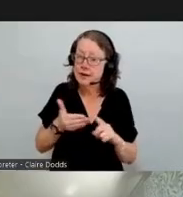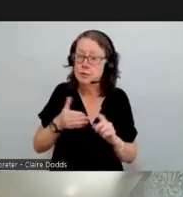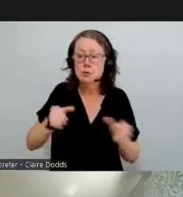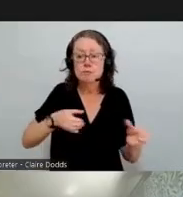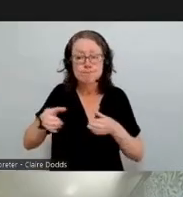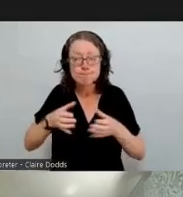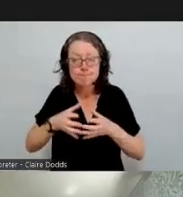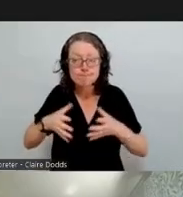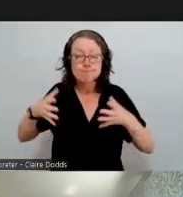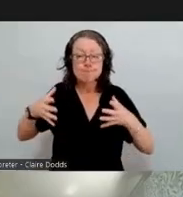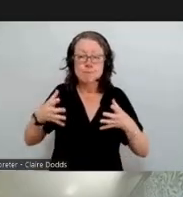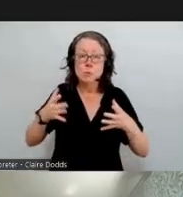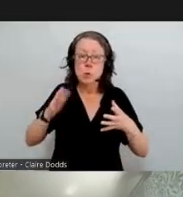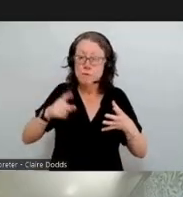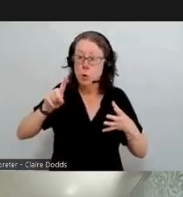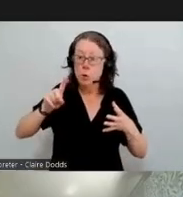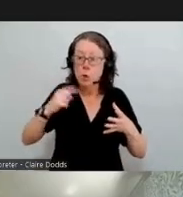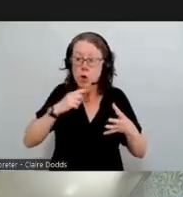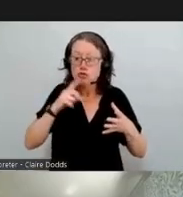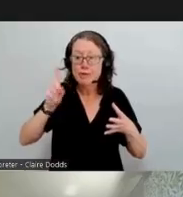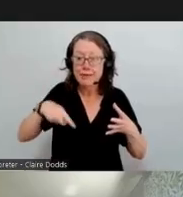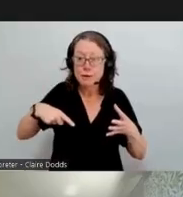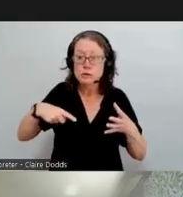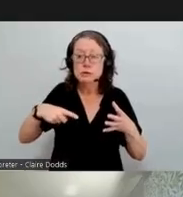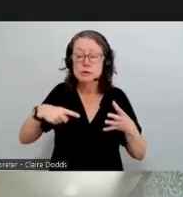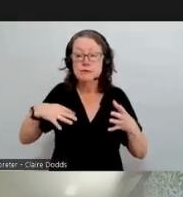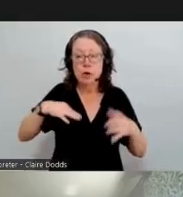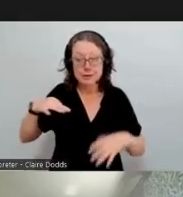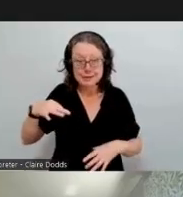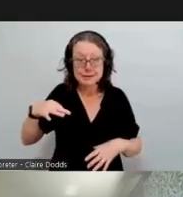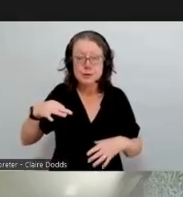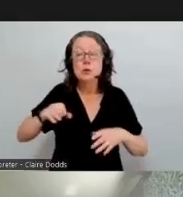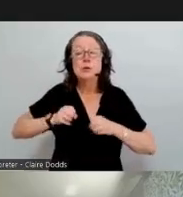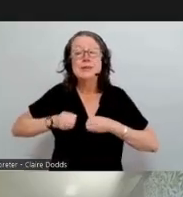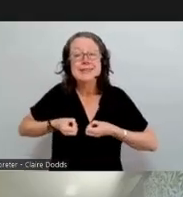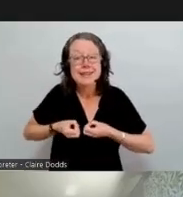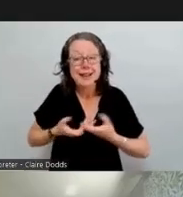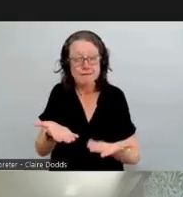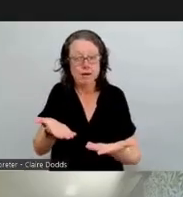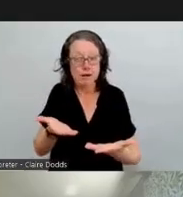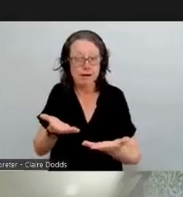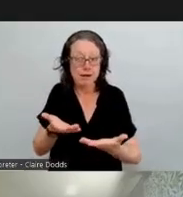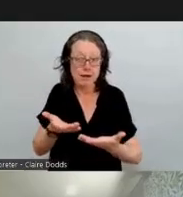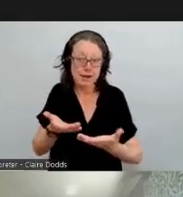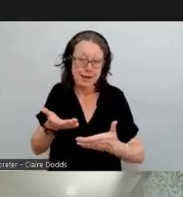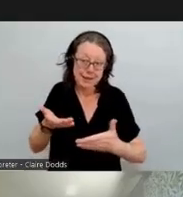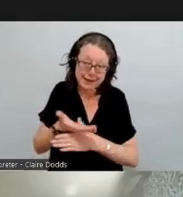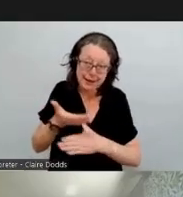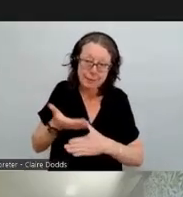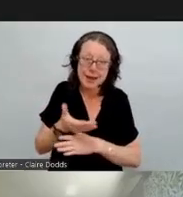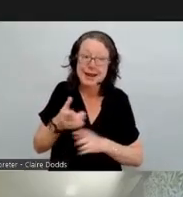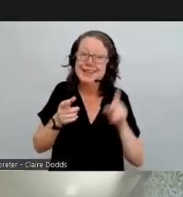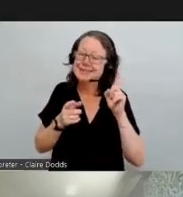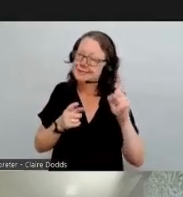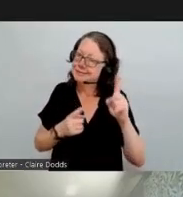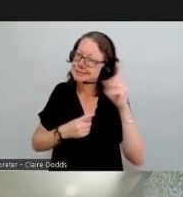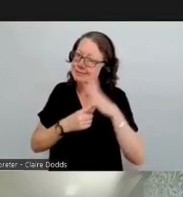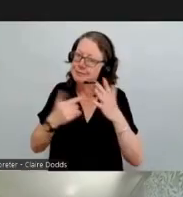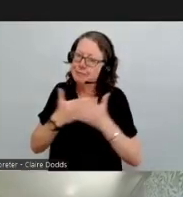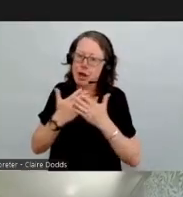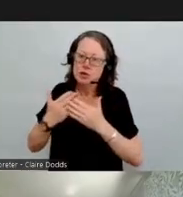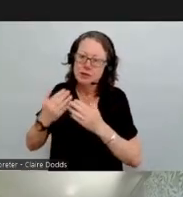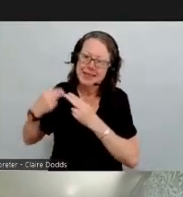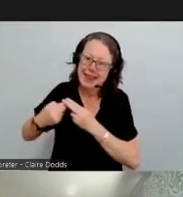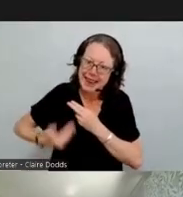support the campaign, both deliver in 2026 and also be a core part of the legacy. We know that we as one organisation, or